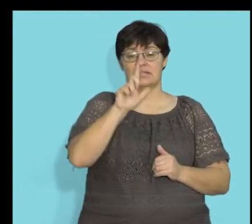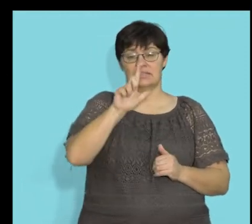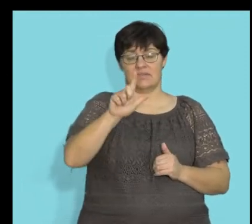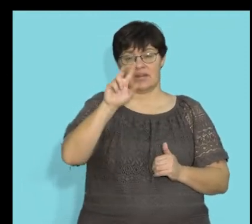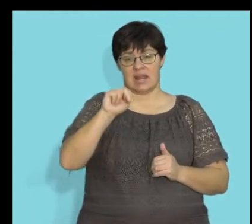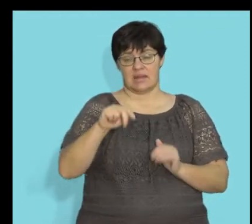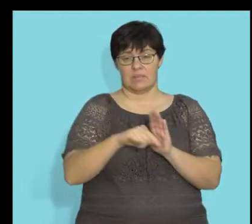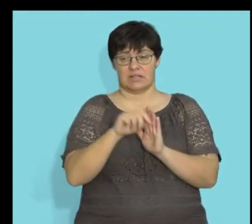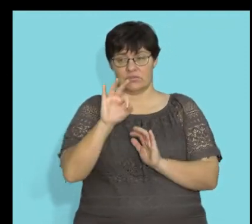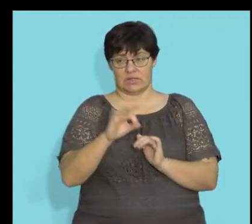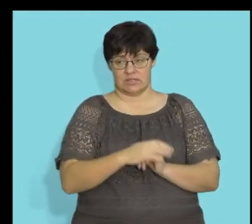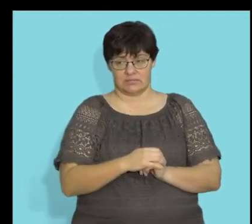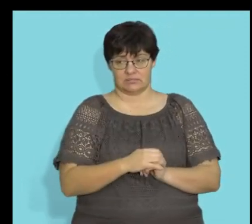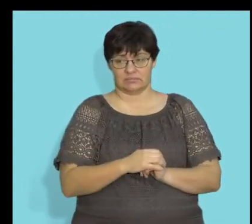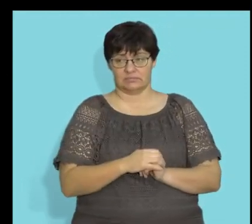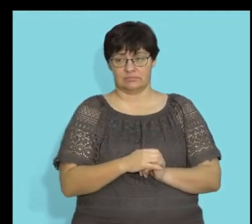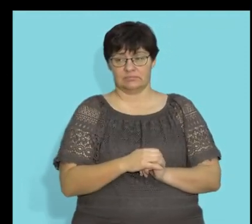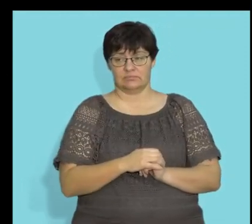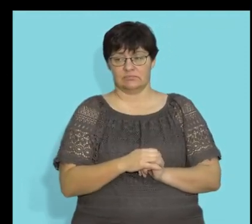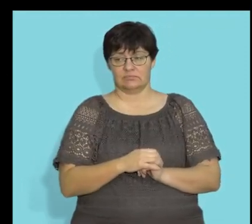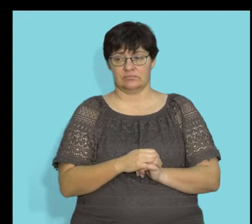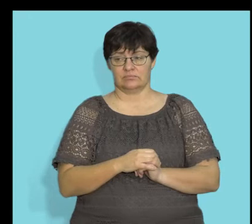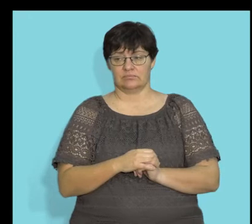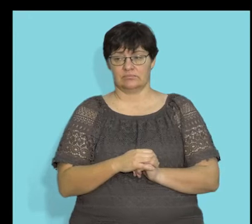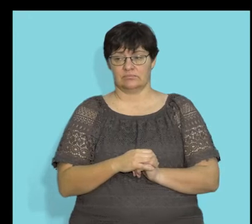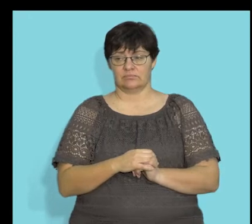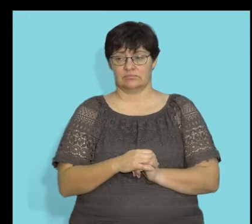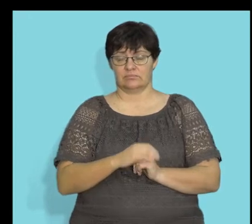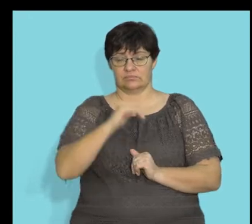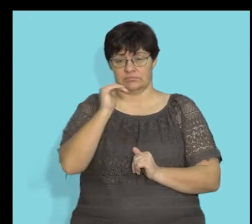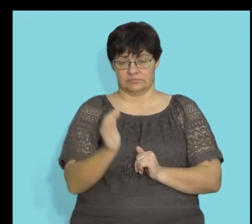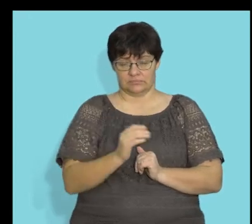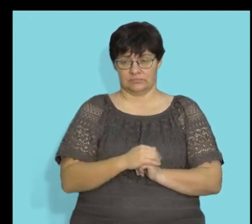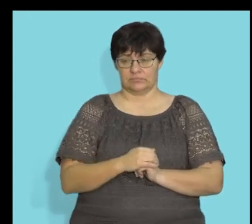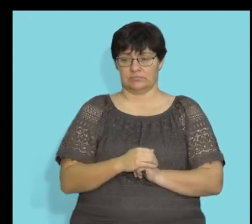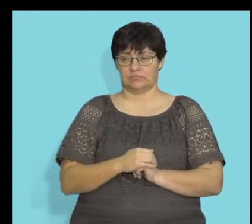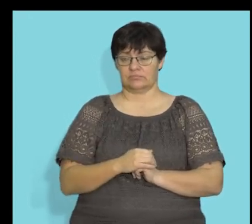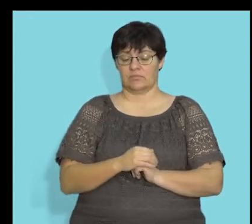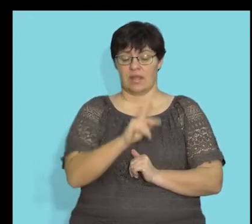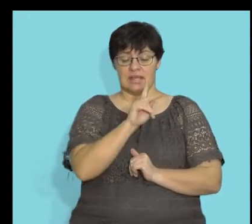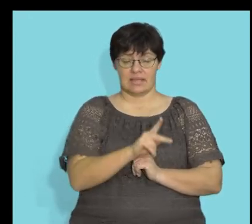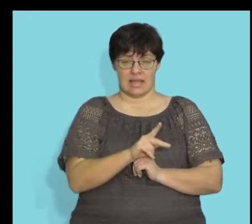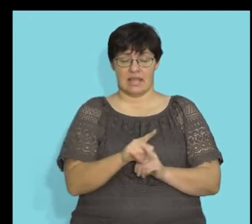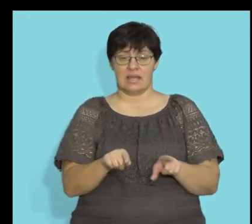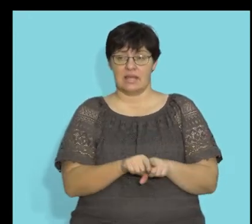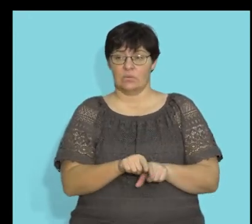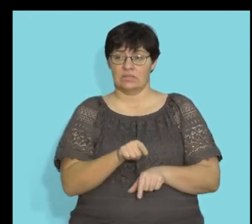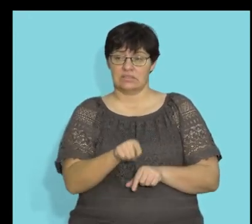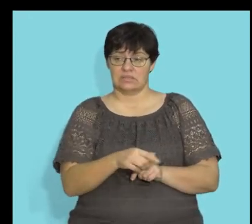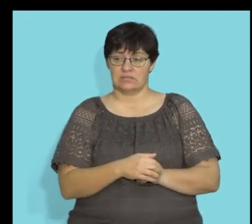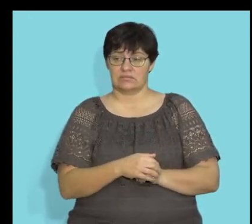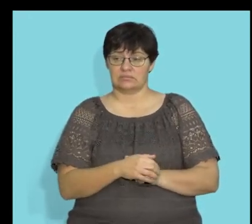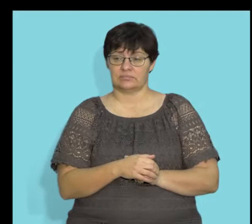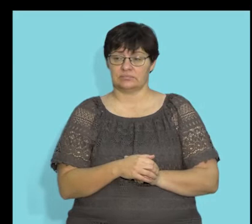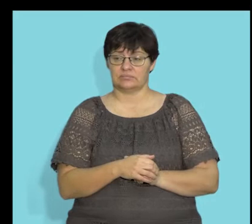here, is 7n minus 3. Now what I need to fill in is